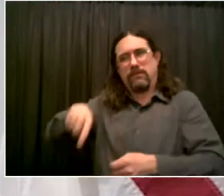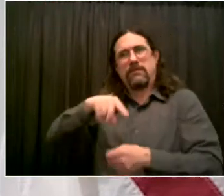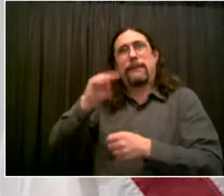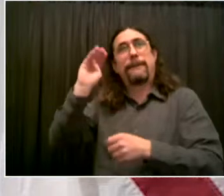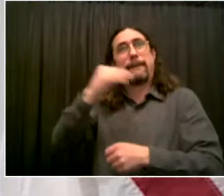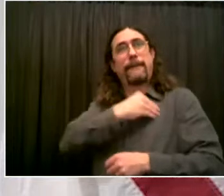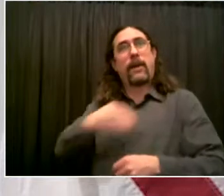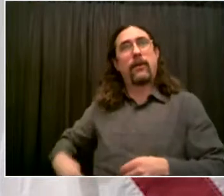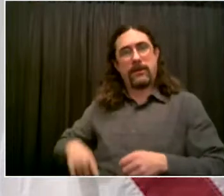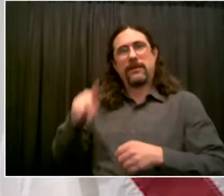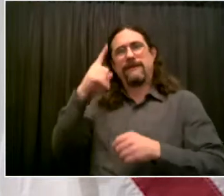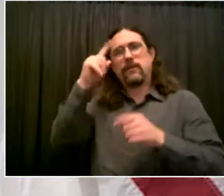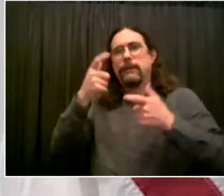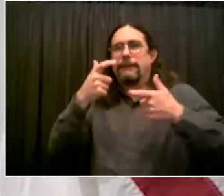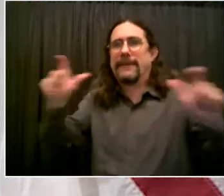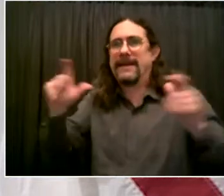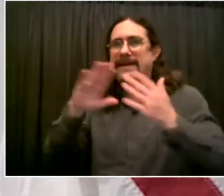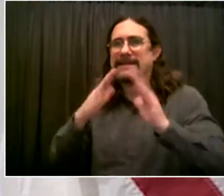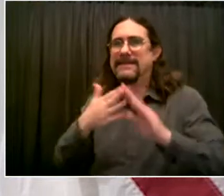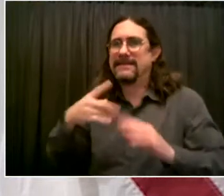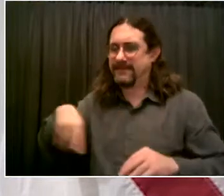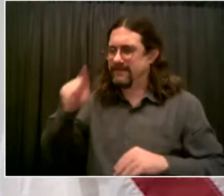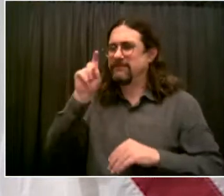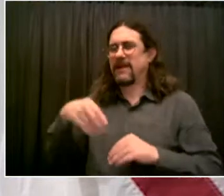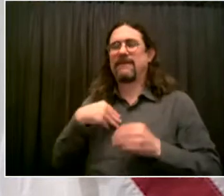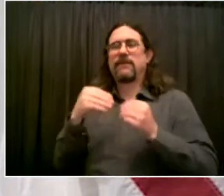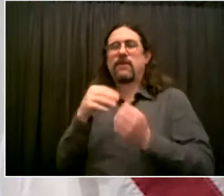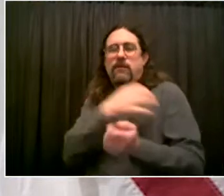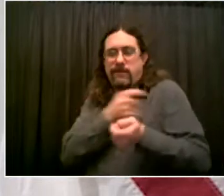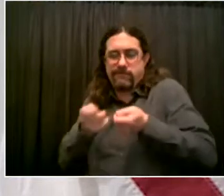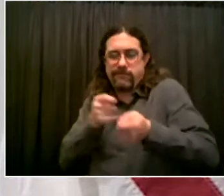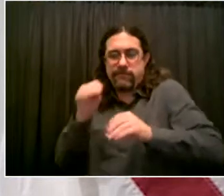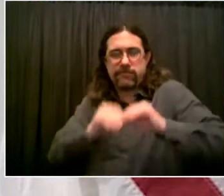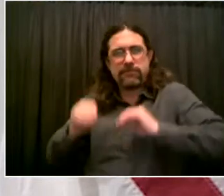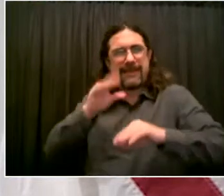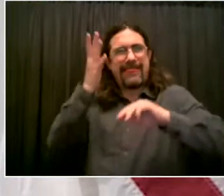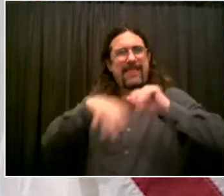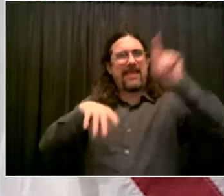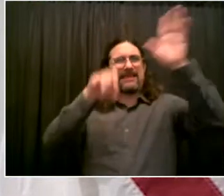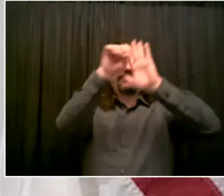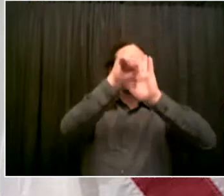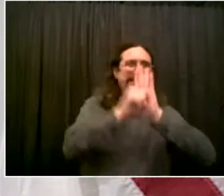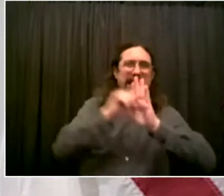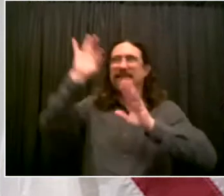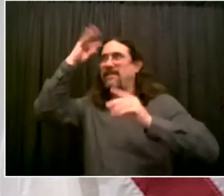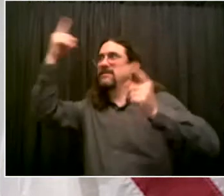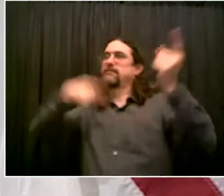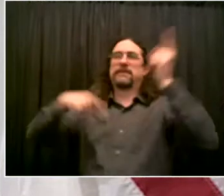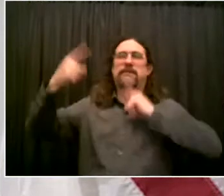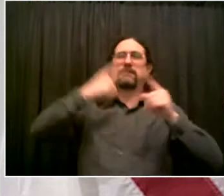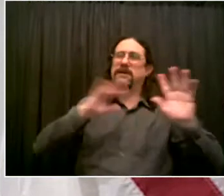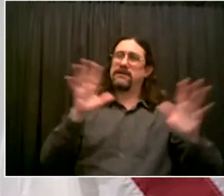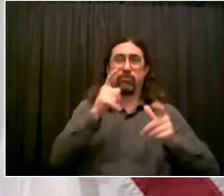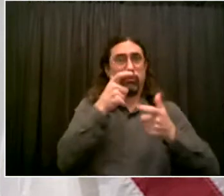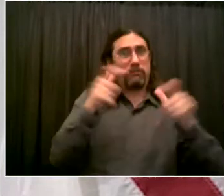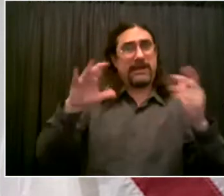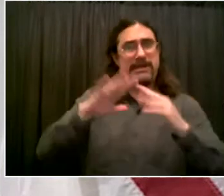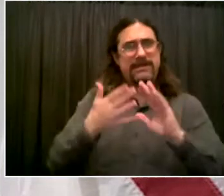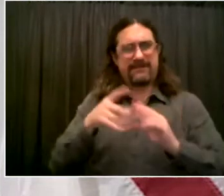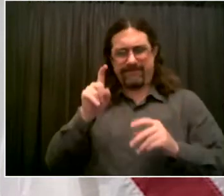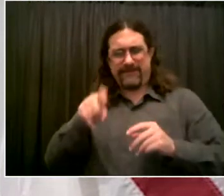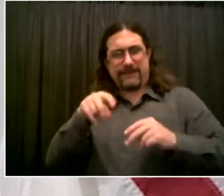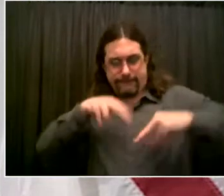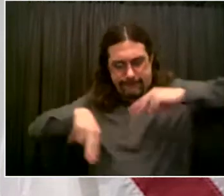systems, because it's quite clear that we've seen everything from states interfering to states